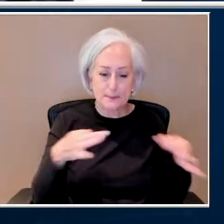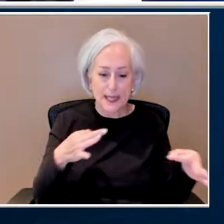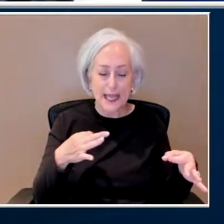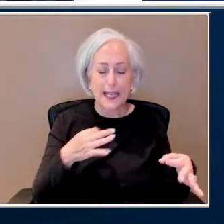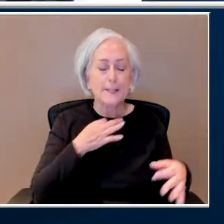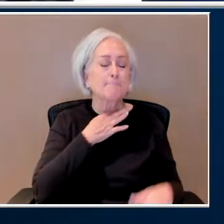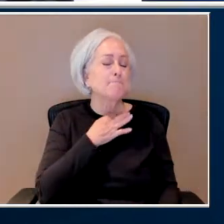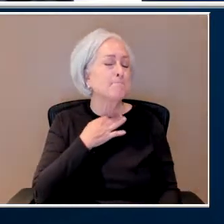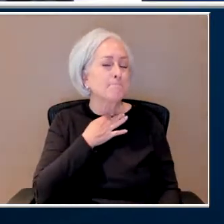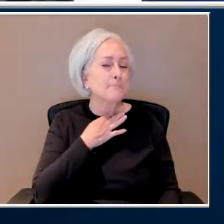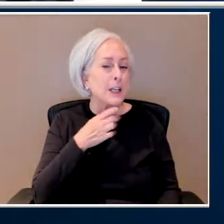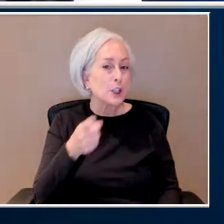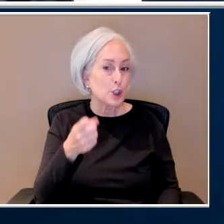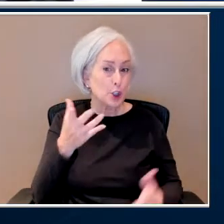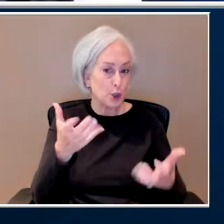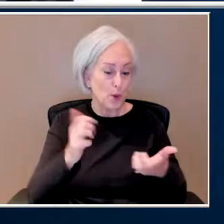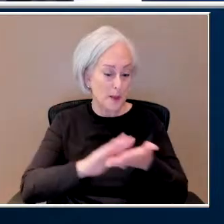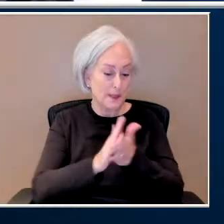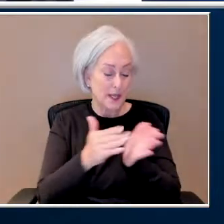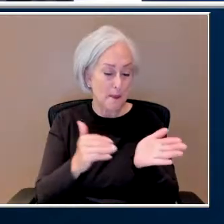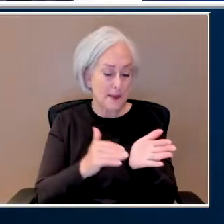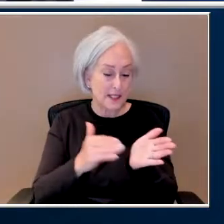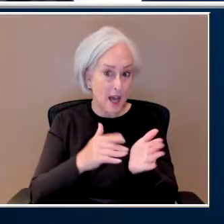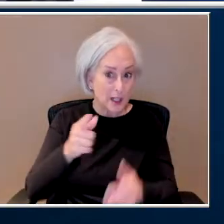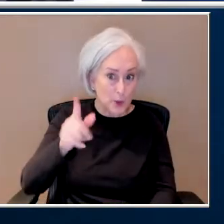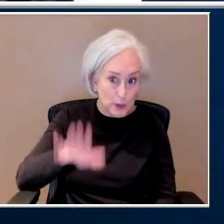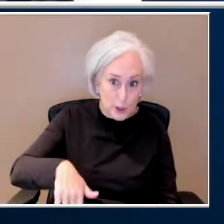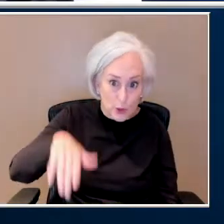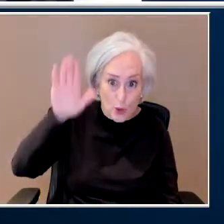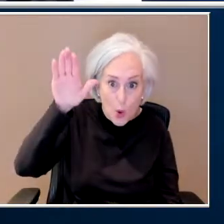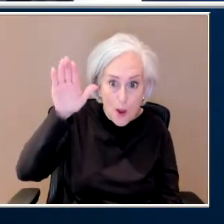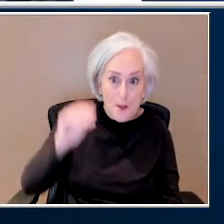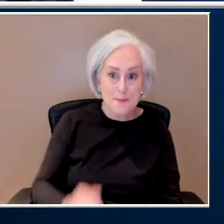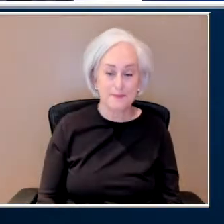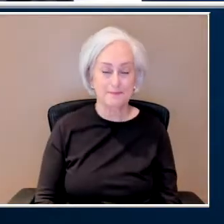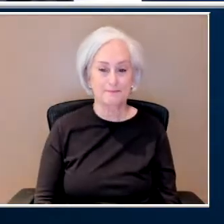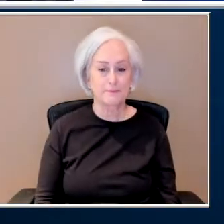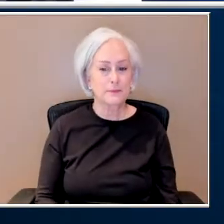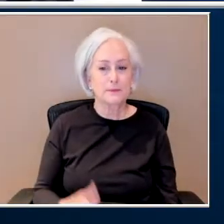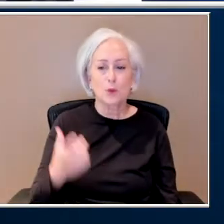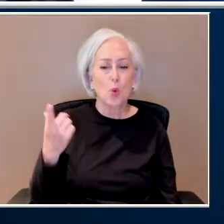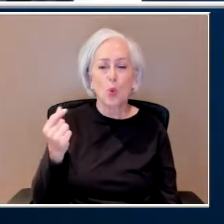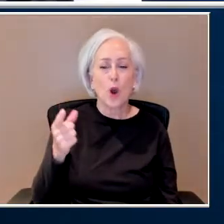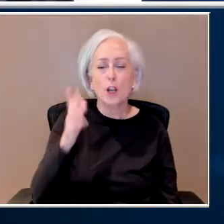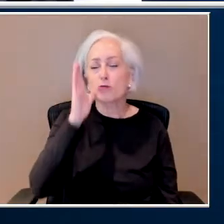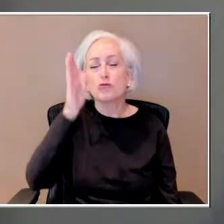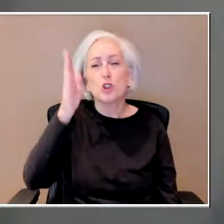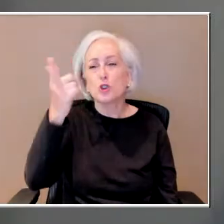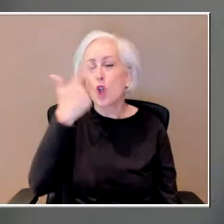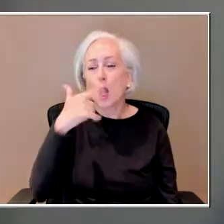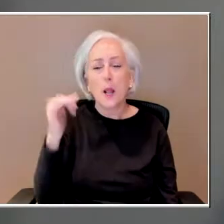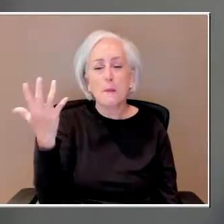if you might want to be a doctor when you get older. Or what do you want to be when you get older?